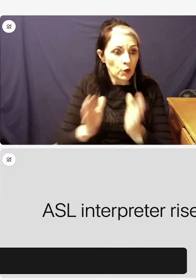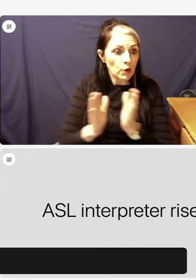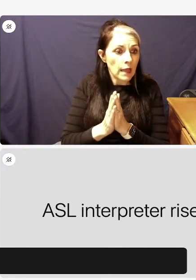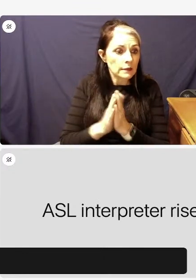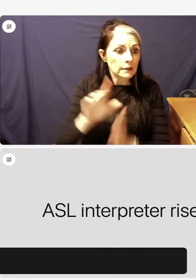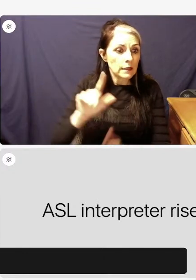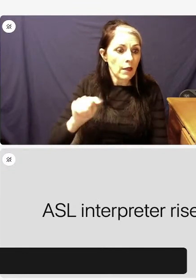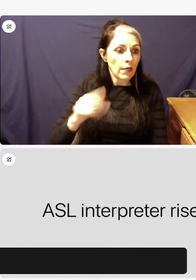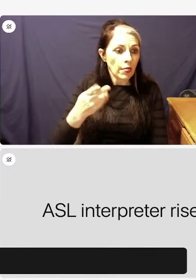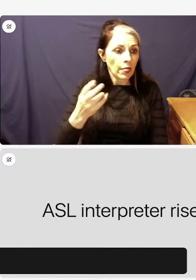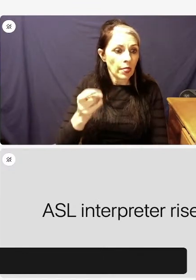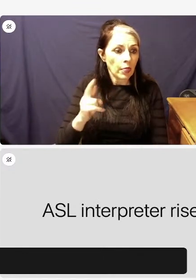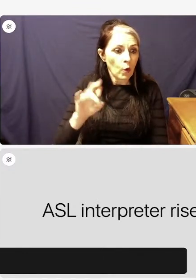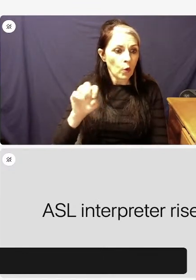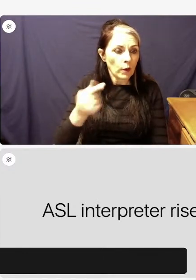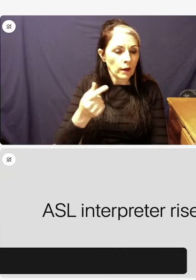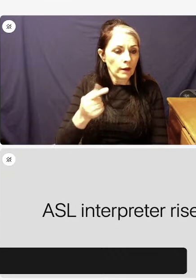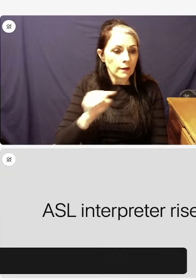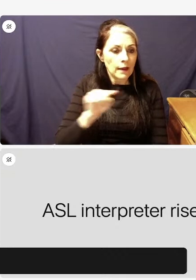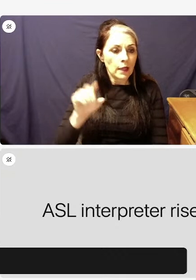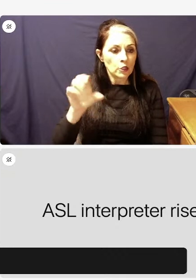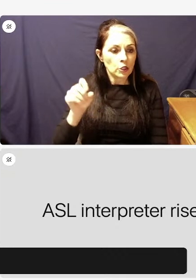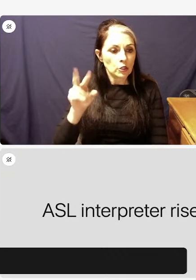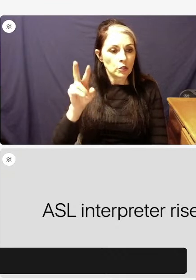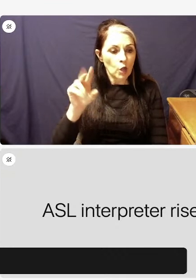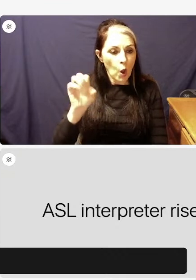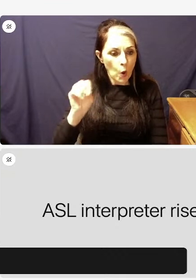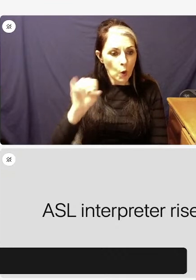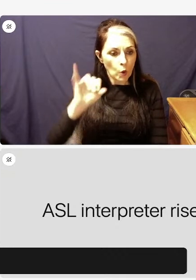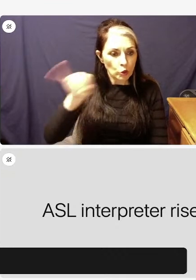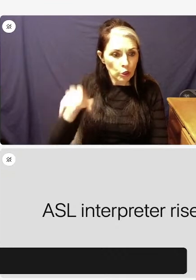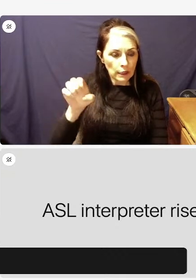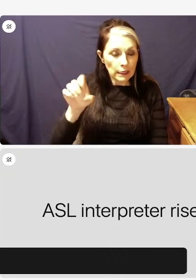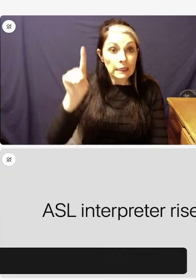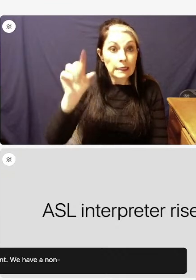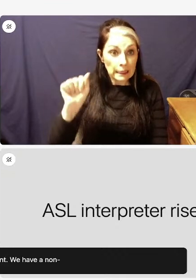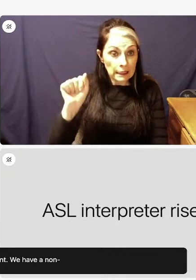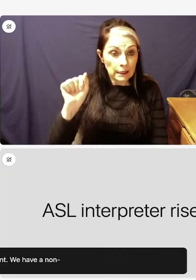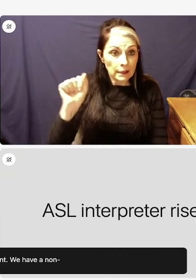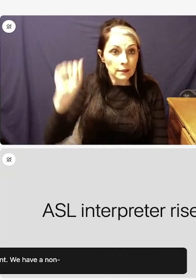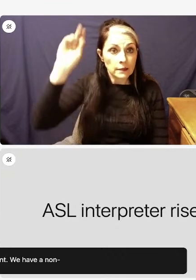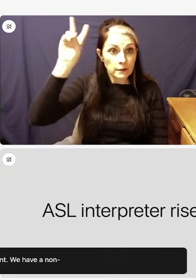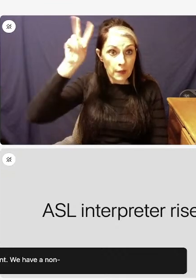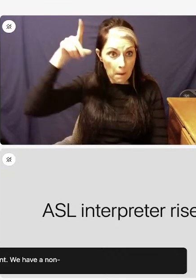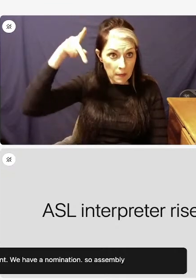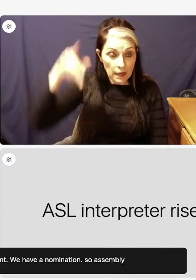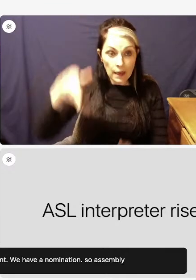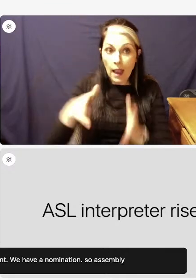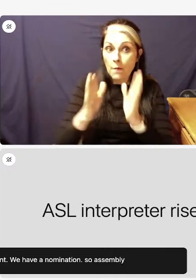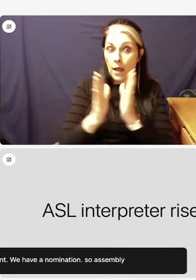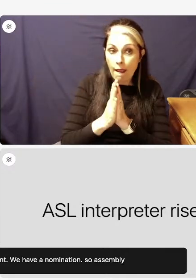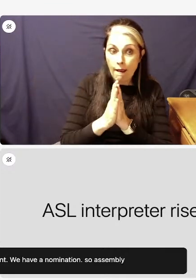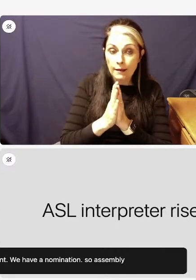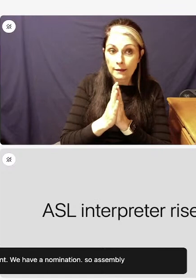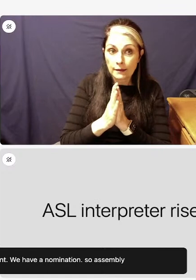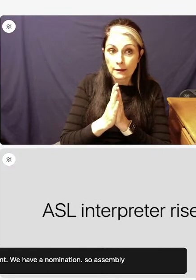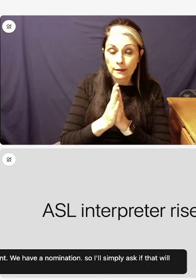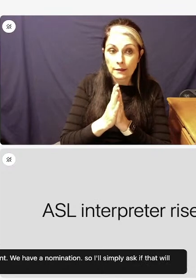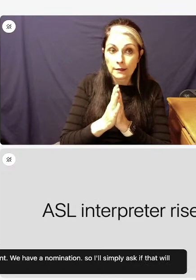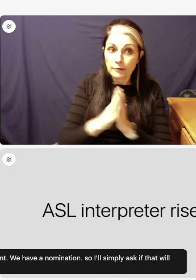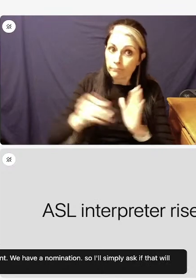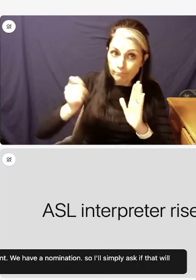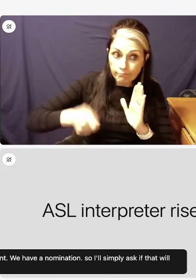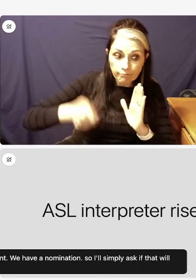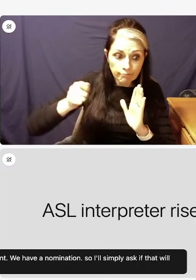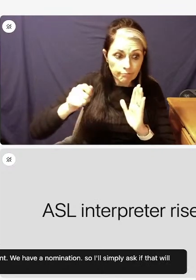all right hearing none we'll go ahead and close the nomination for vice president we have a nomination so i'll simply ask uh if that would be in the form of a motion miss